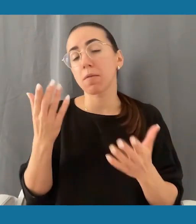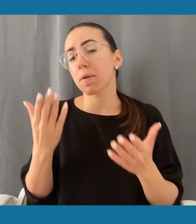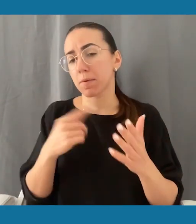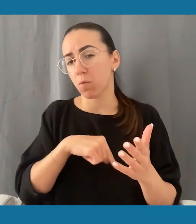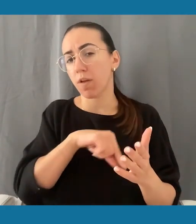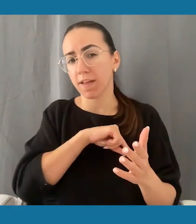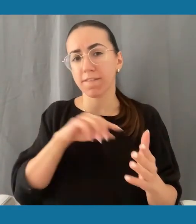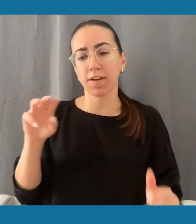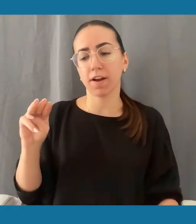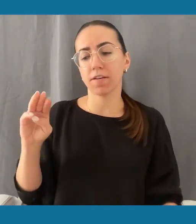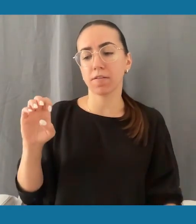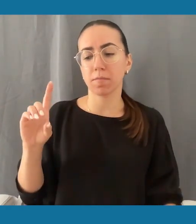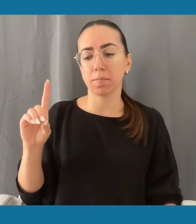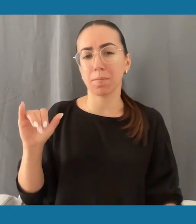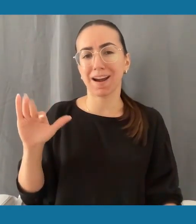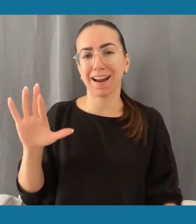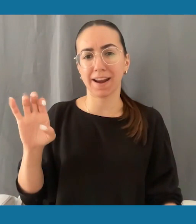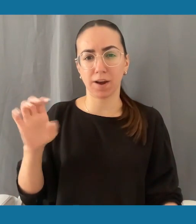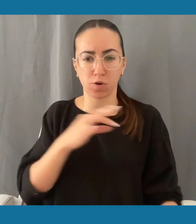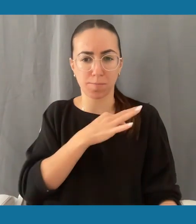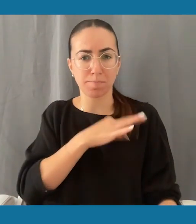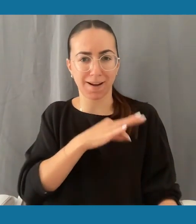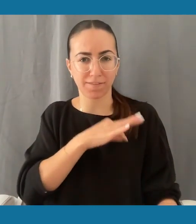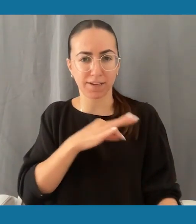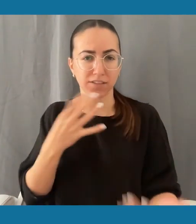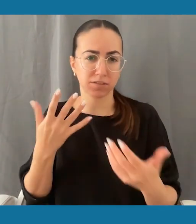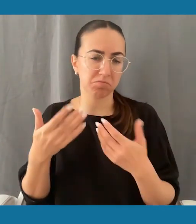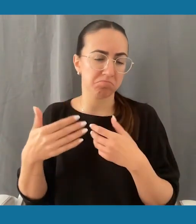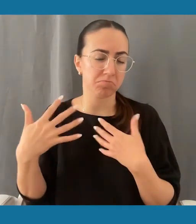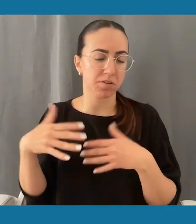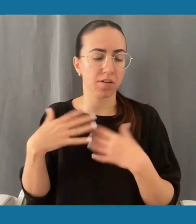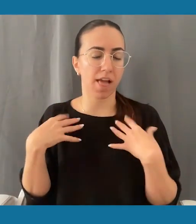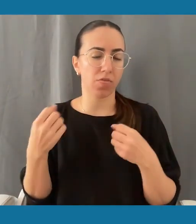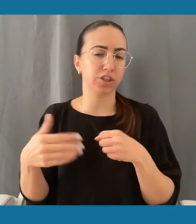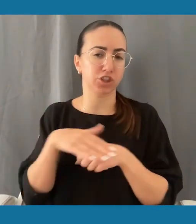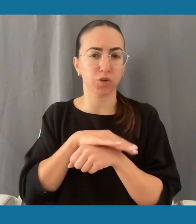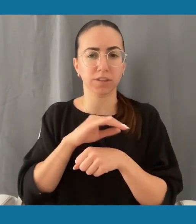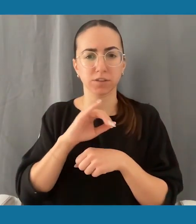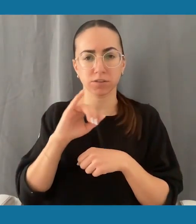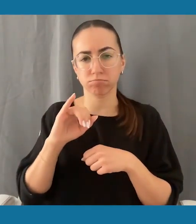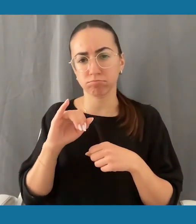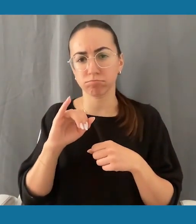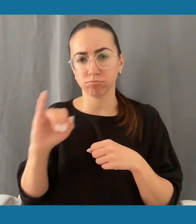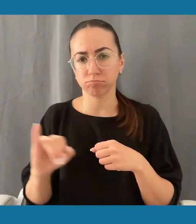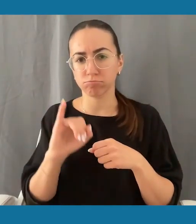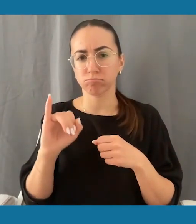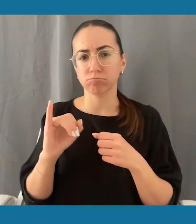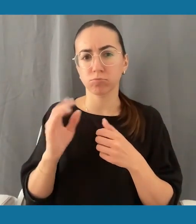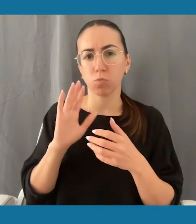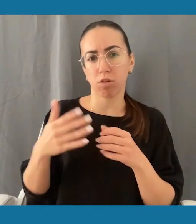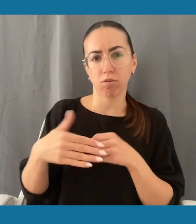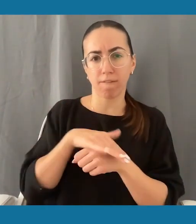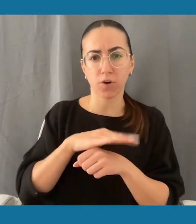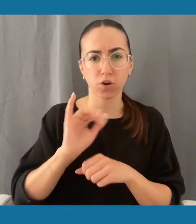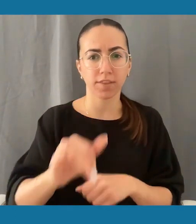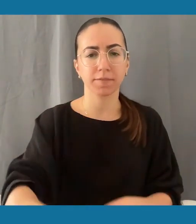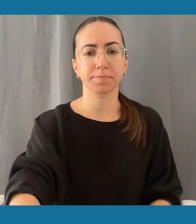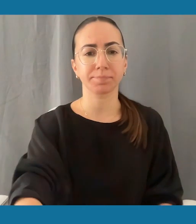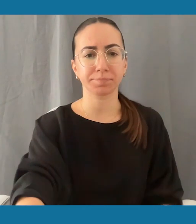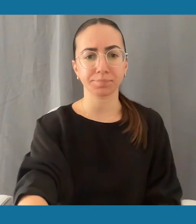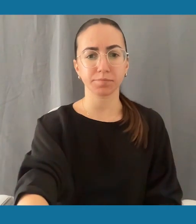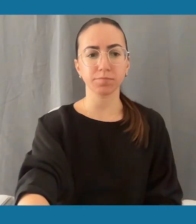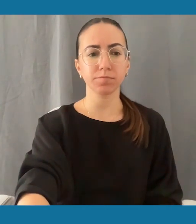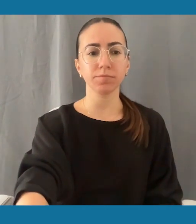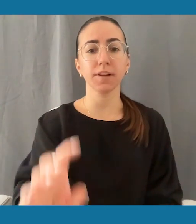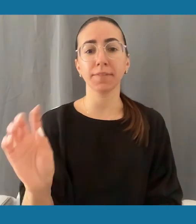for Medicare benefits to cover health insurance costs. The other two benefits that we'll talk about